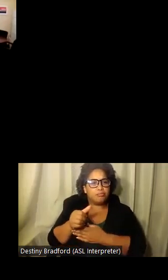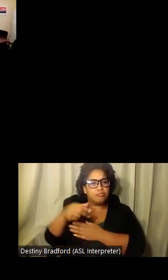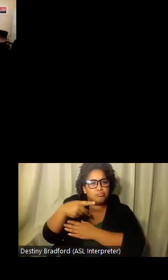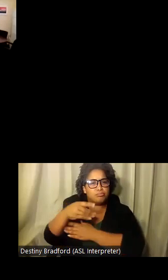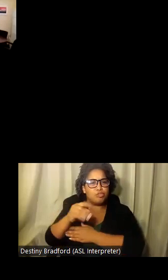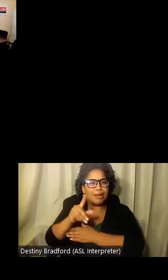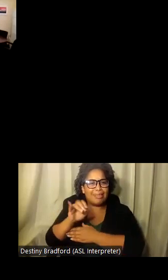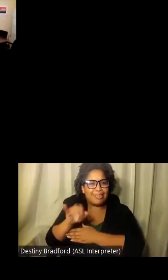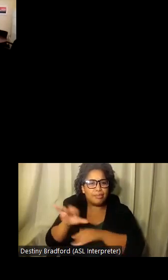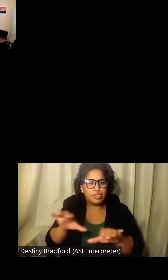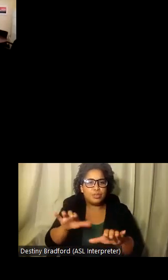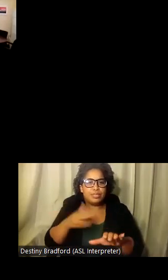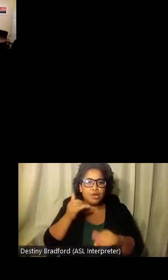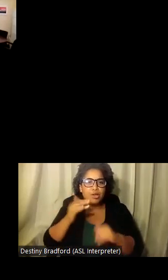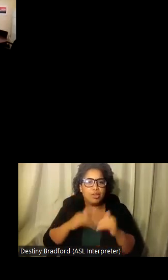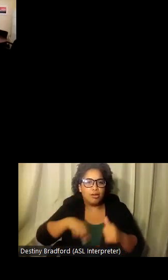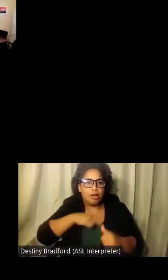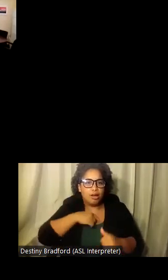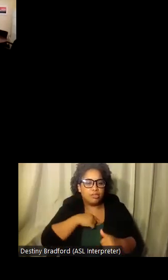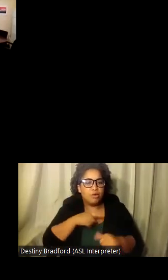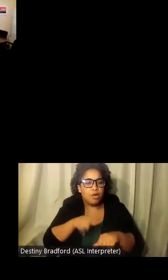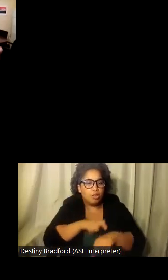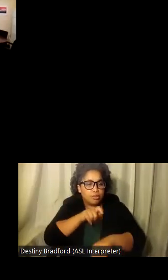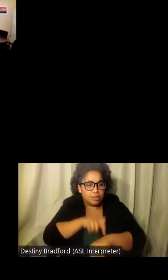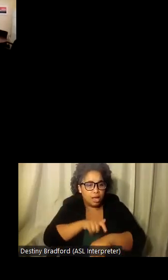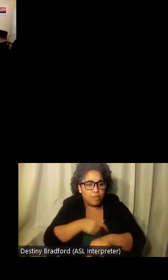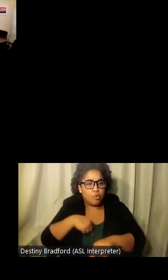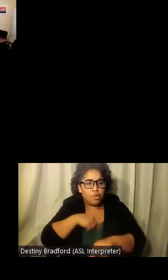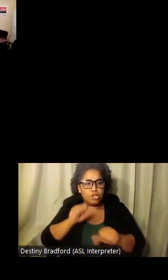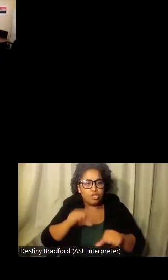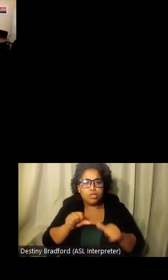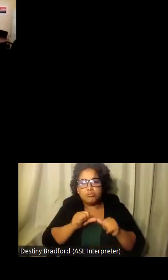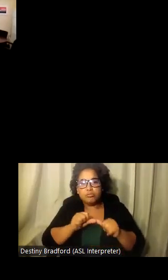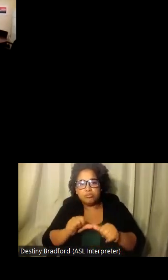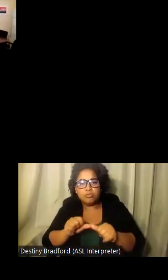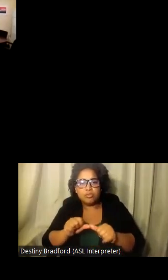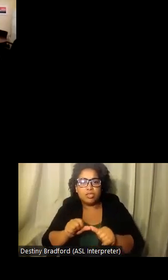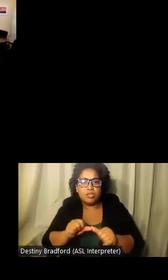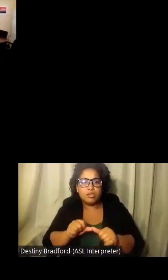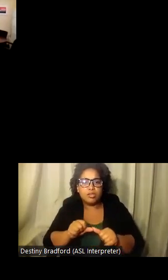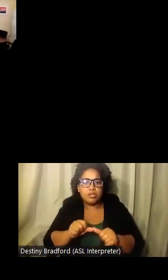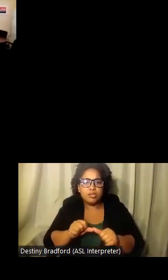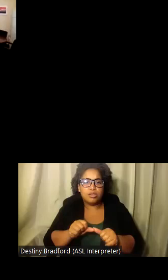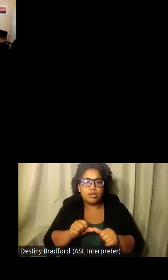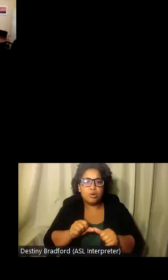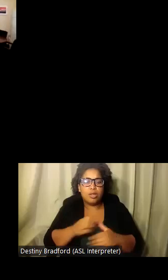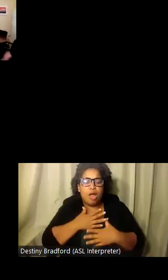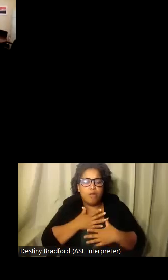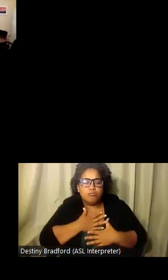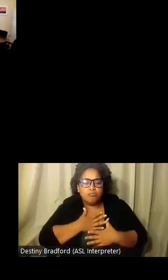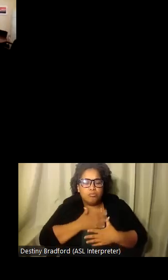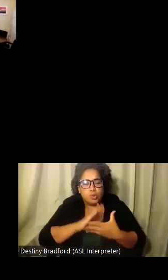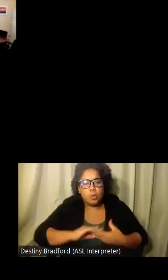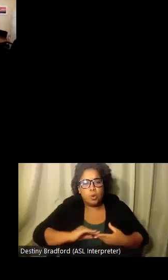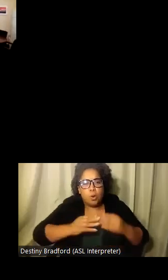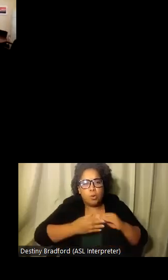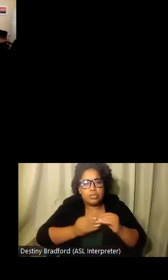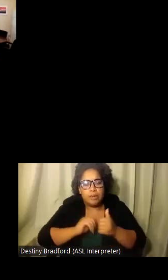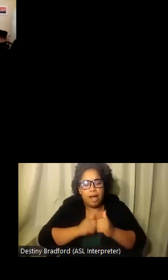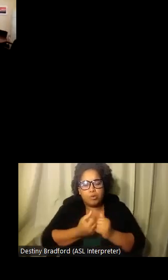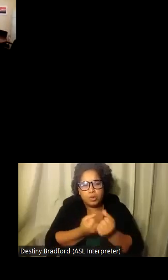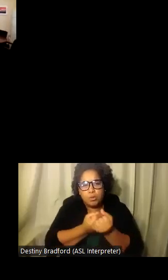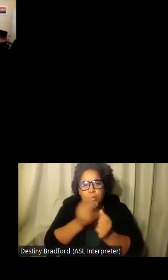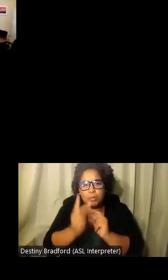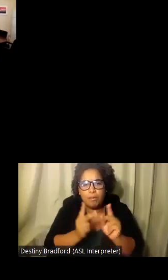long time, we were able to get along on passionate and compassionate stories about supporting individuals